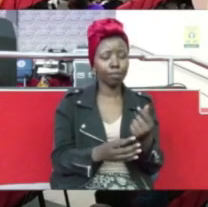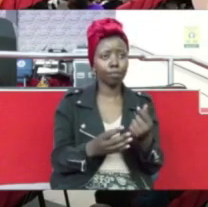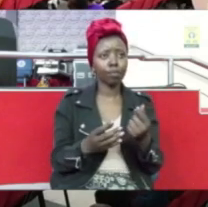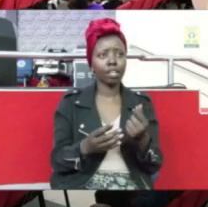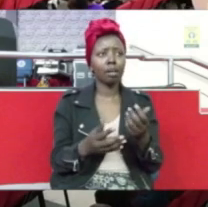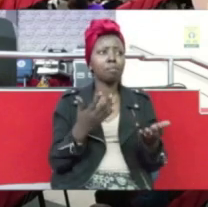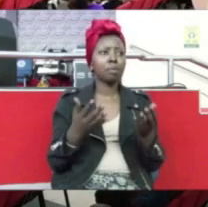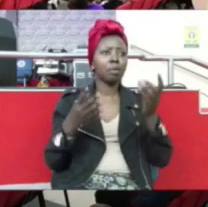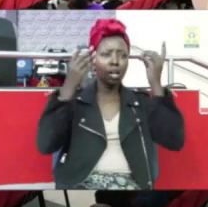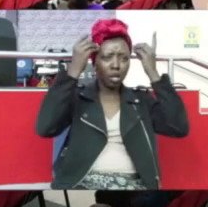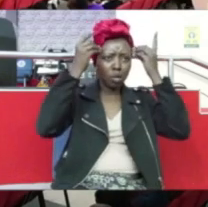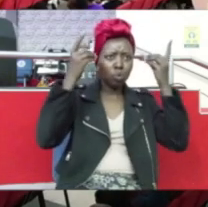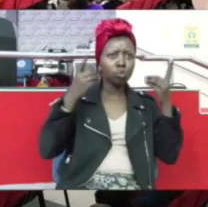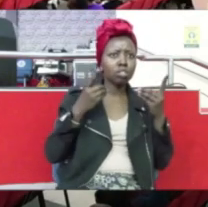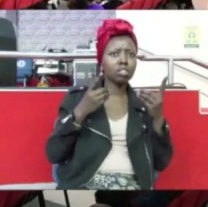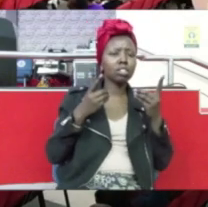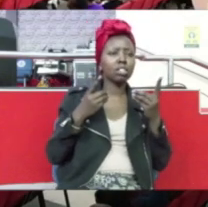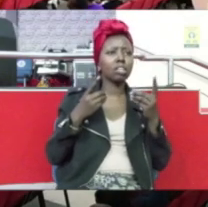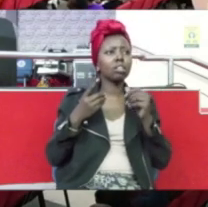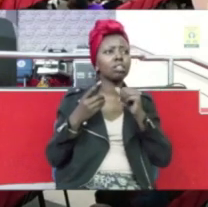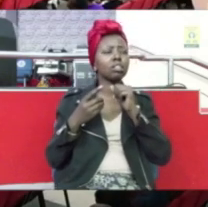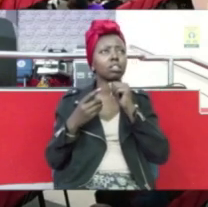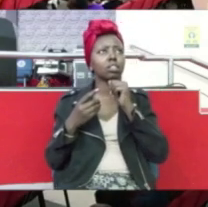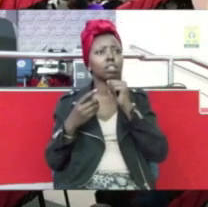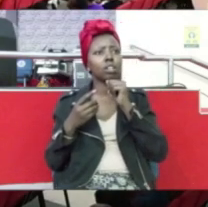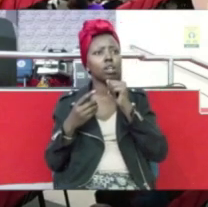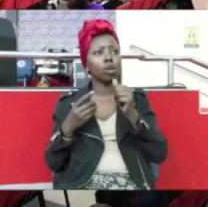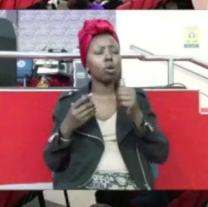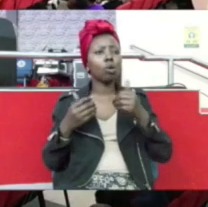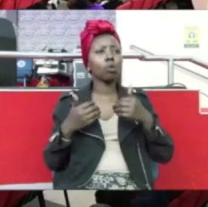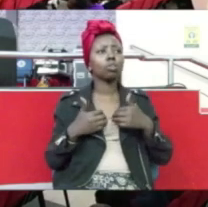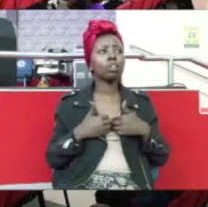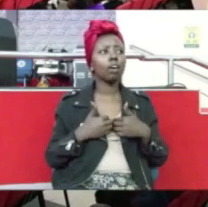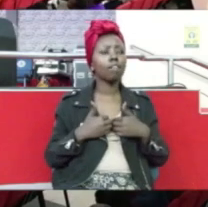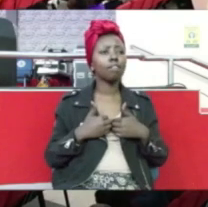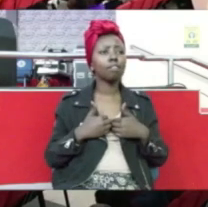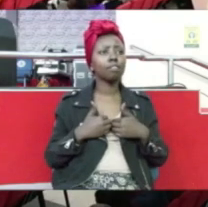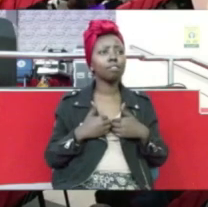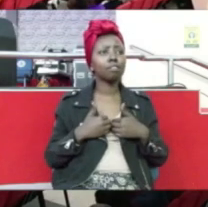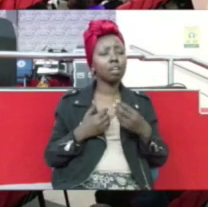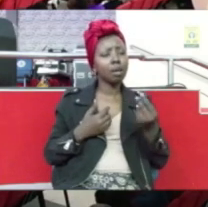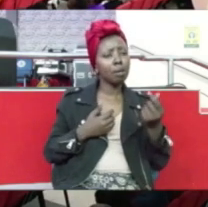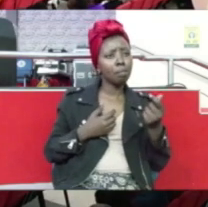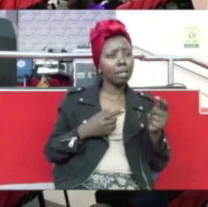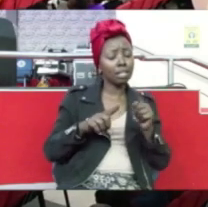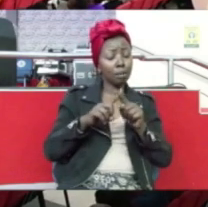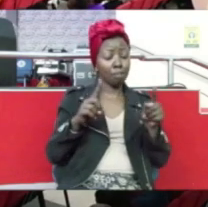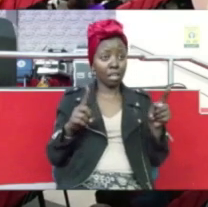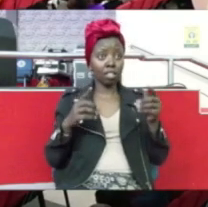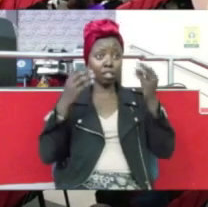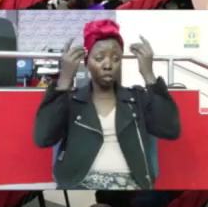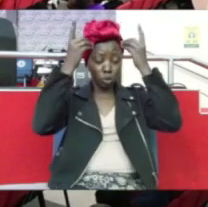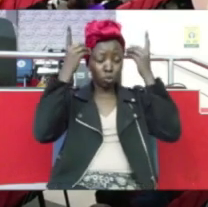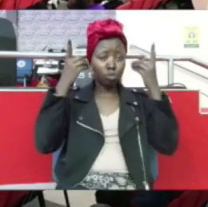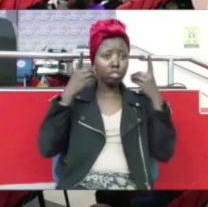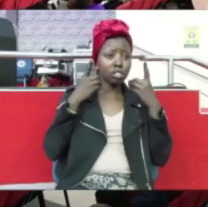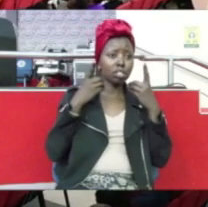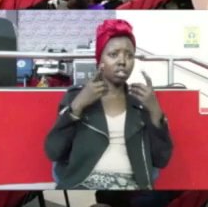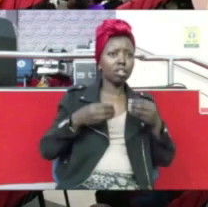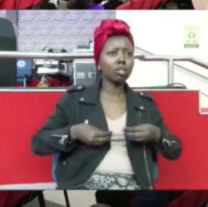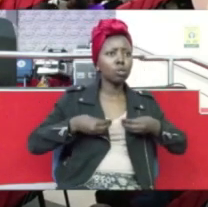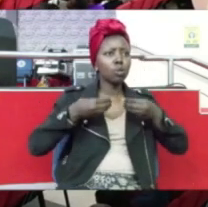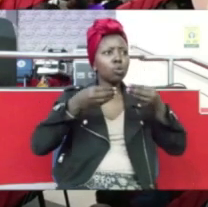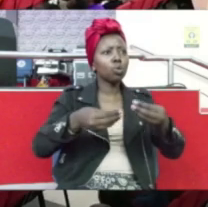decide you do not have enough, or rather, you don't have an amount of money, but you decide that you're going to give